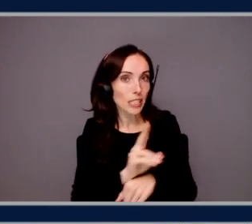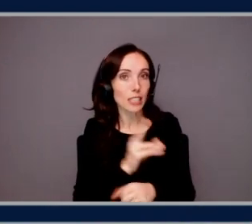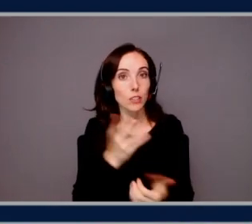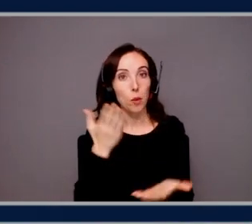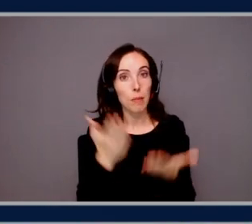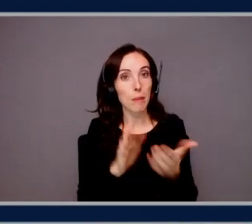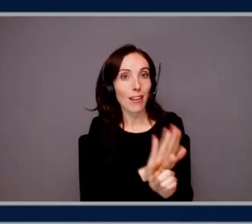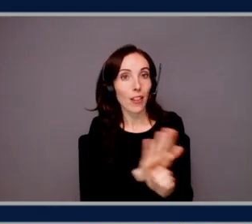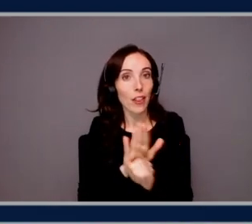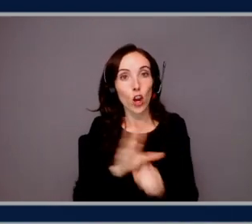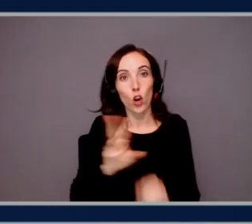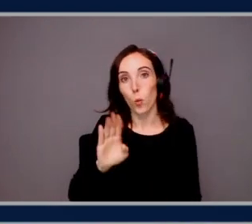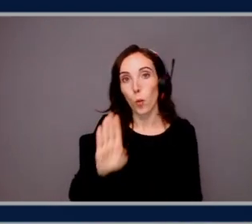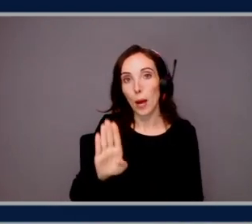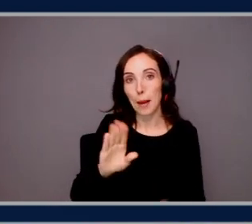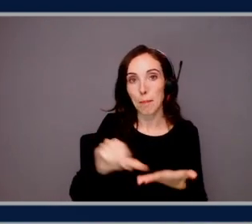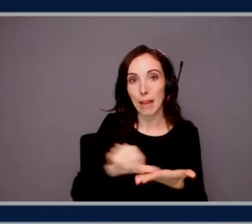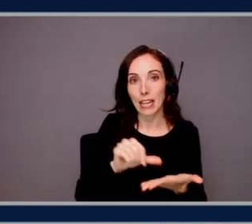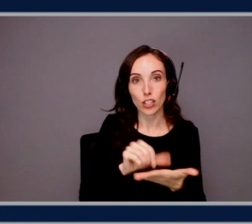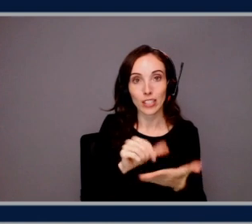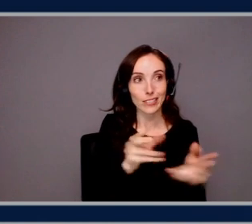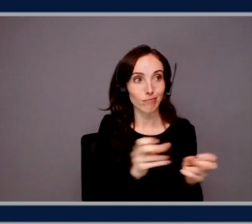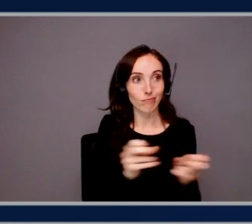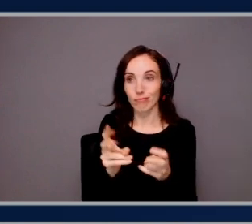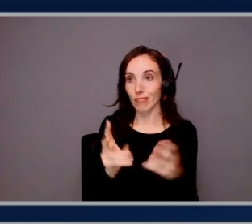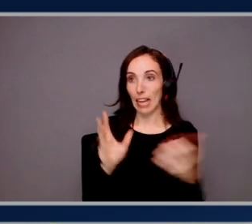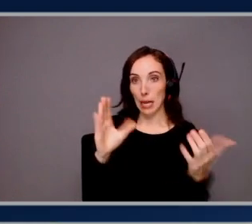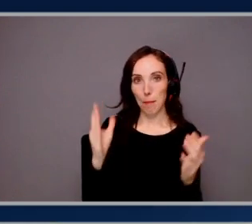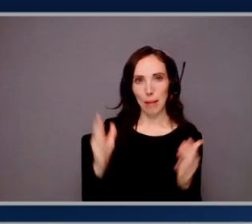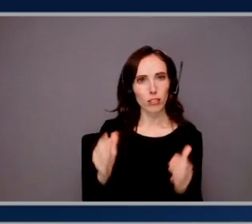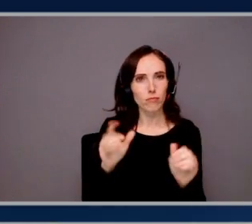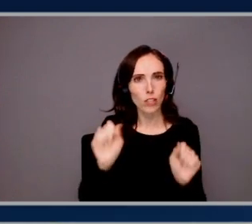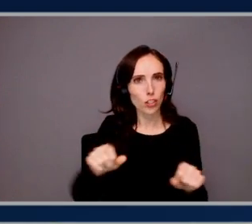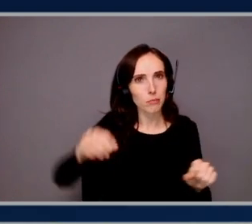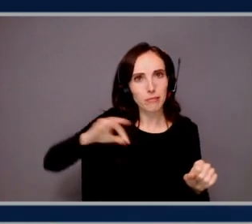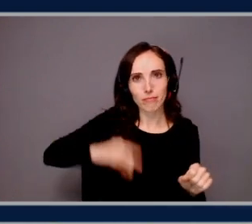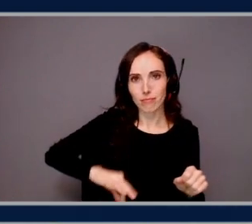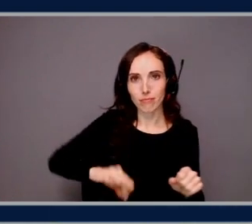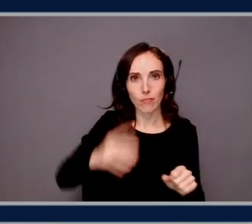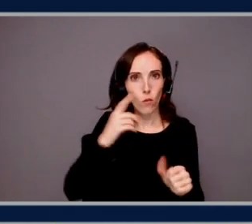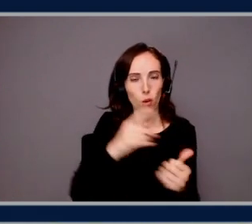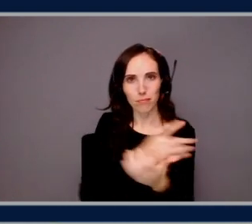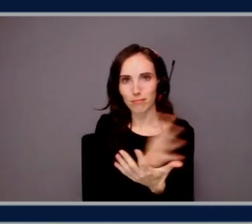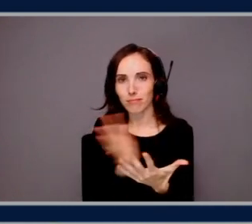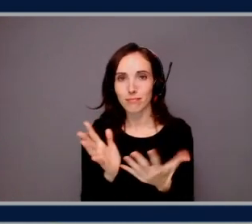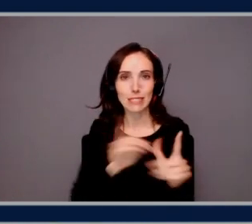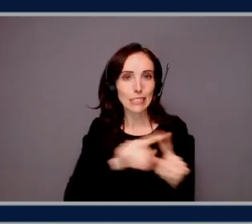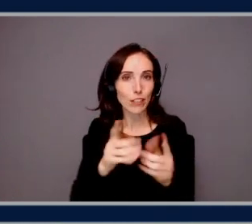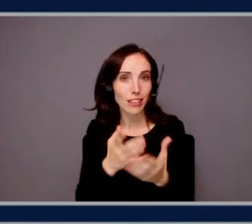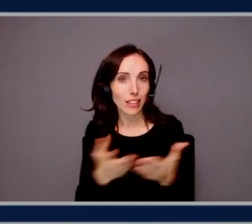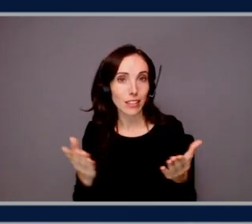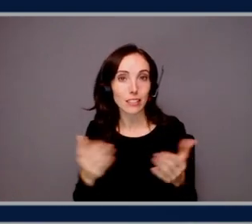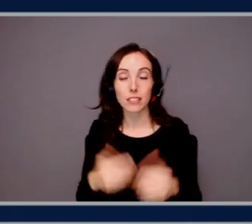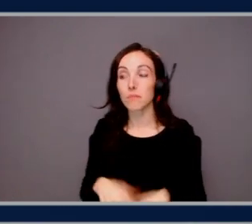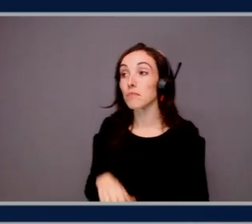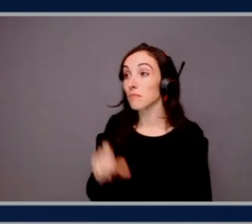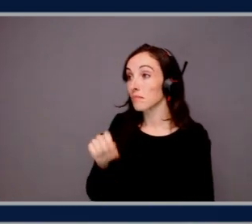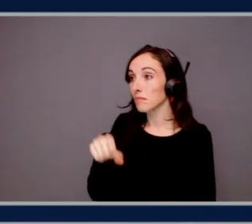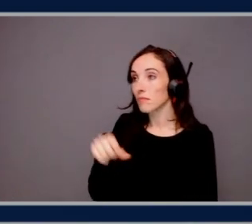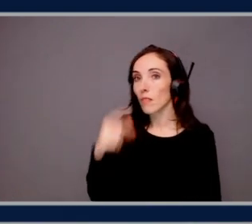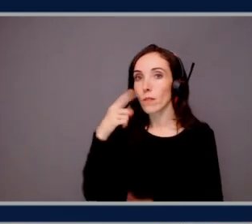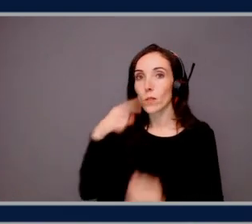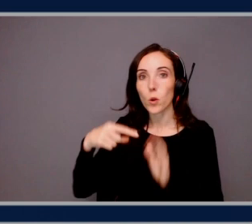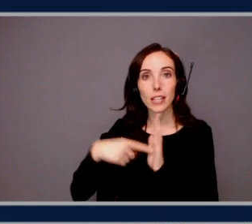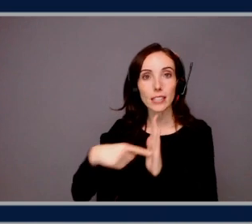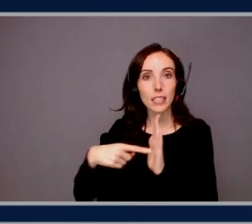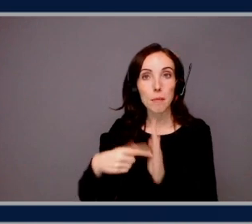own web pages and compare things. That could be useful across so many things. What are you seeing it being used for? Yeah, for example, let's say if you are a